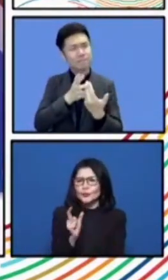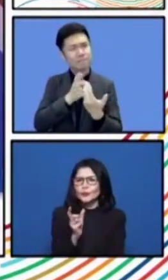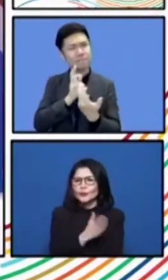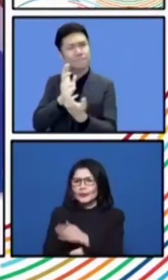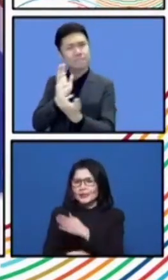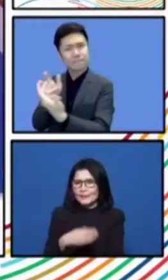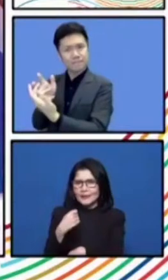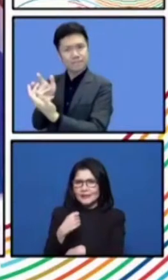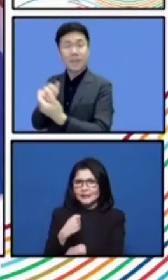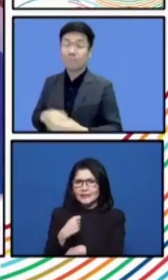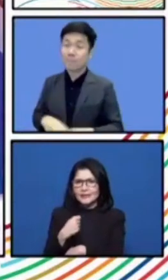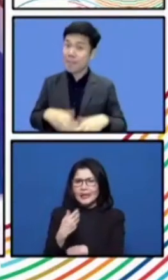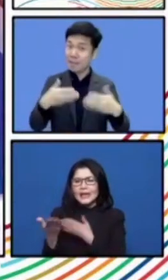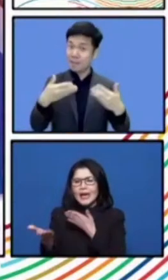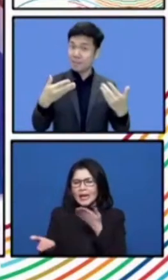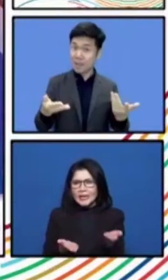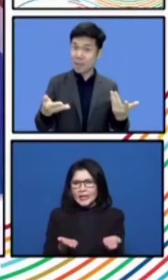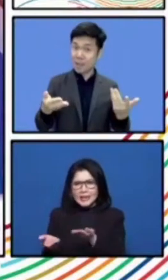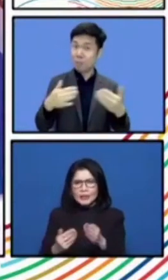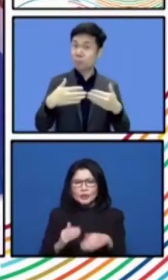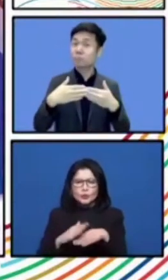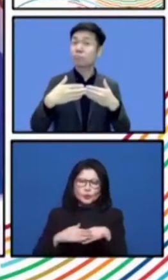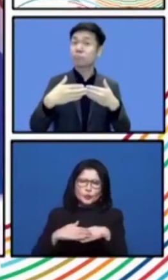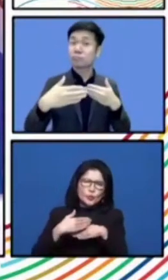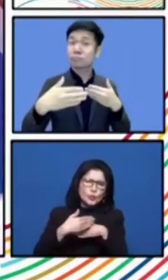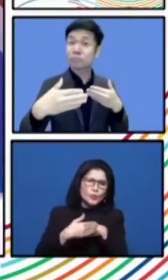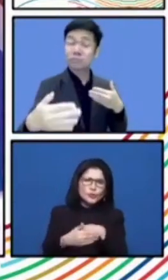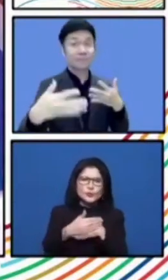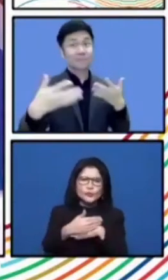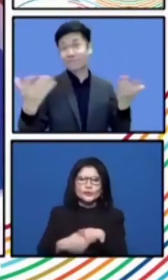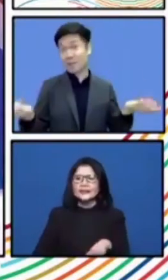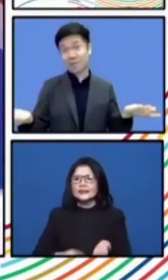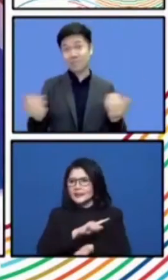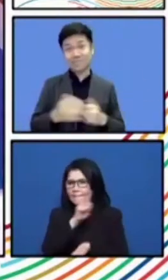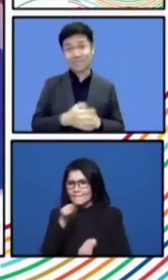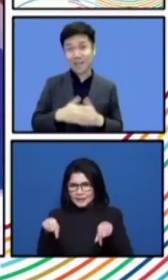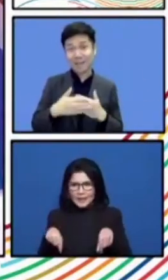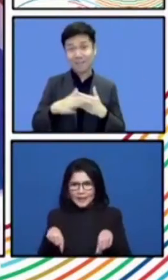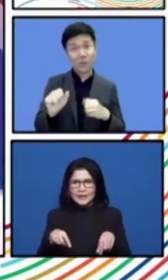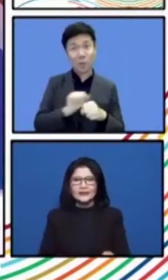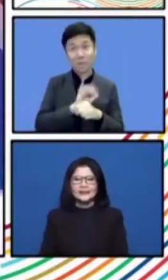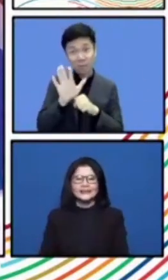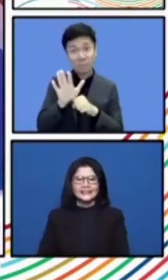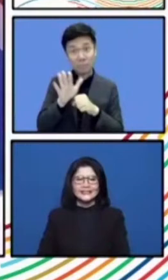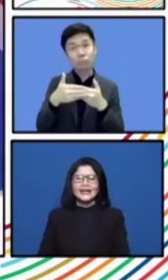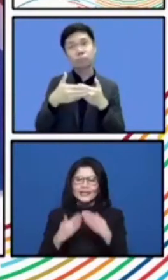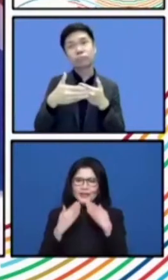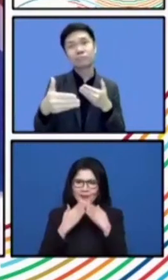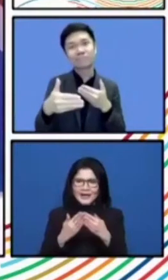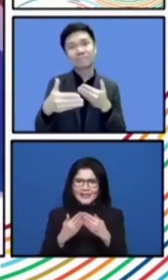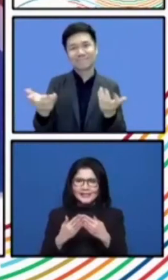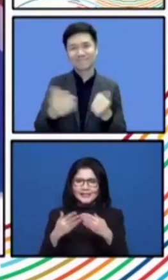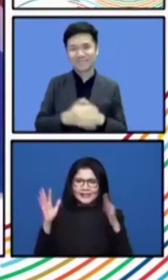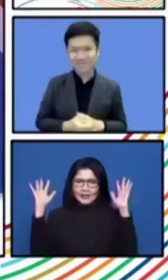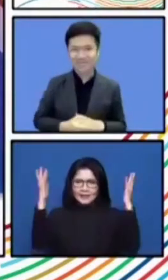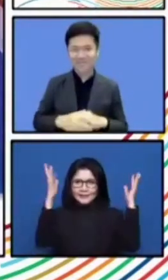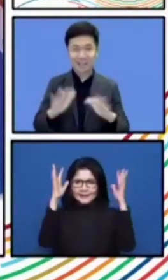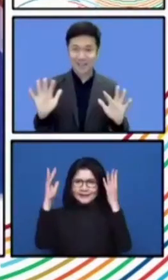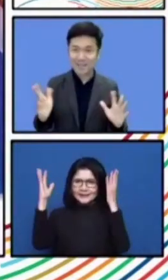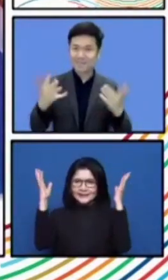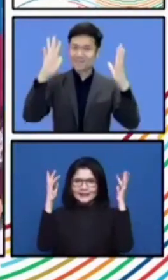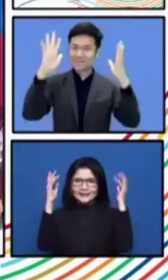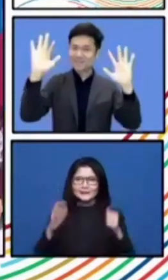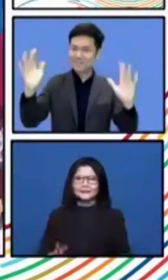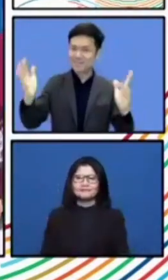is now continuing in the normal situation that we are in thank you very much thank you thank you Mr